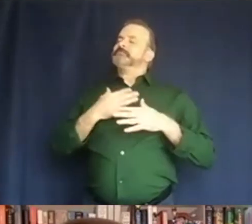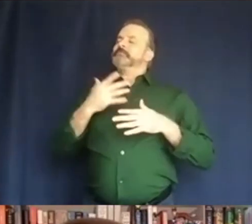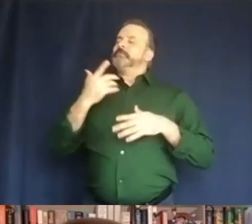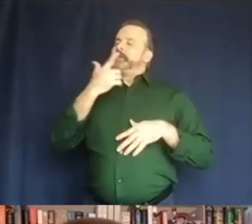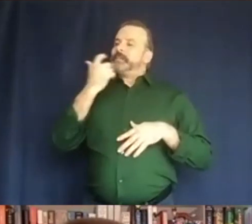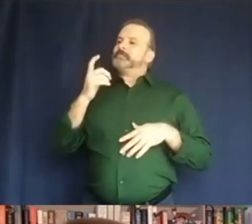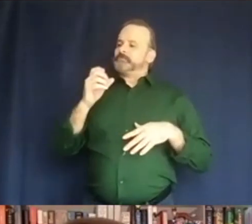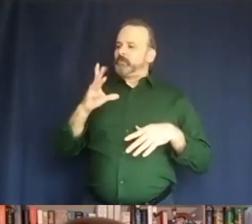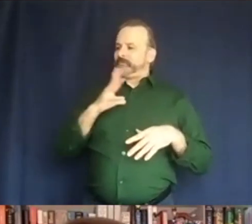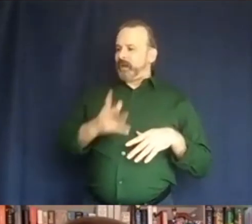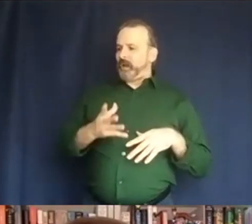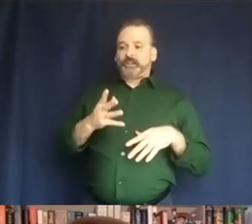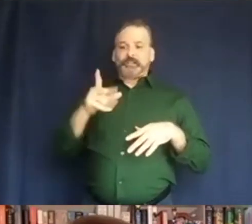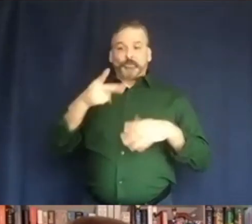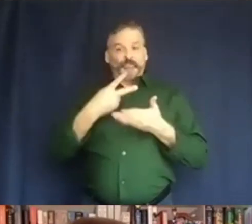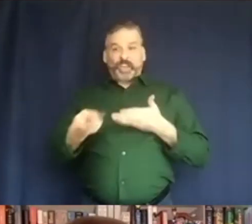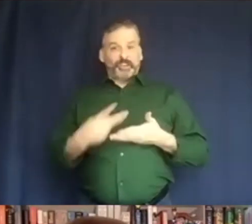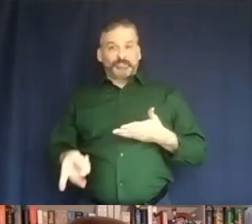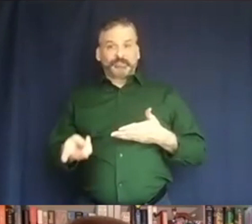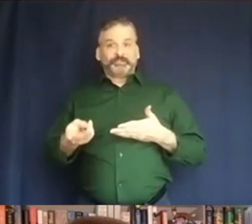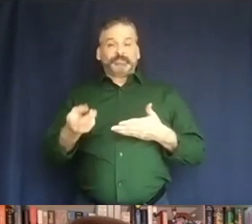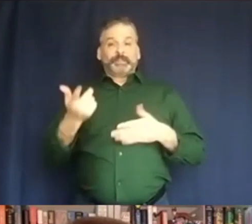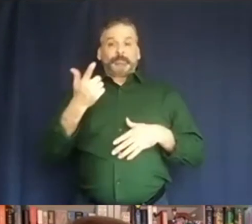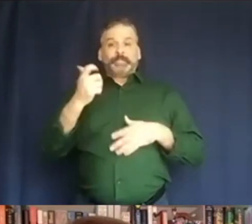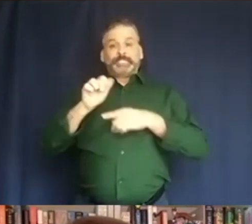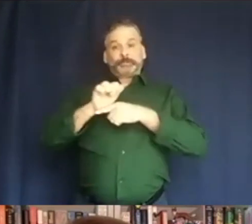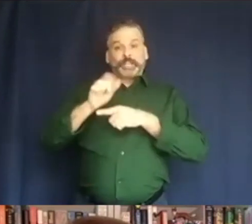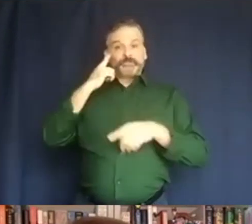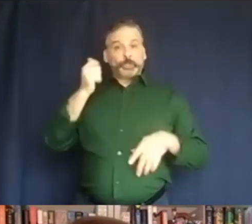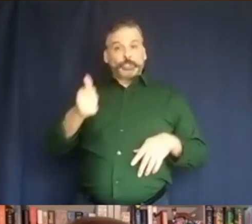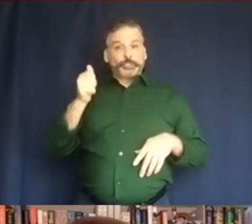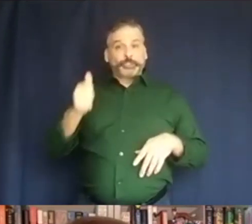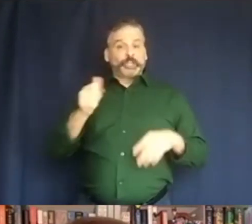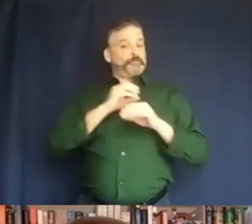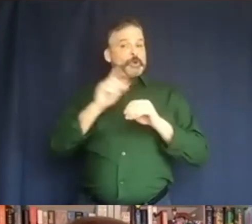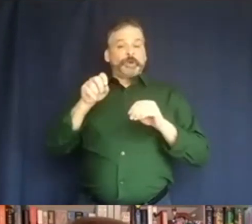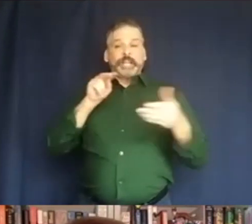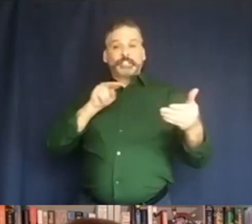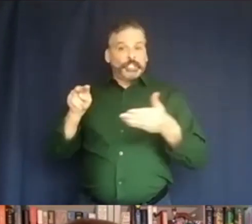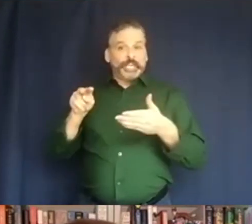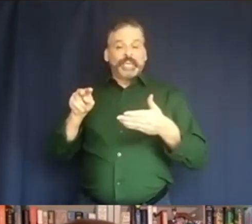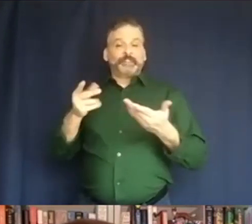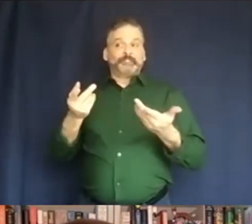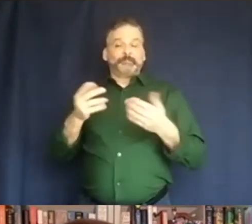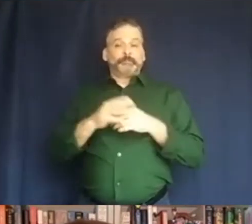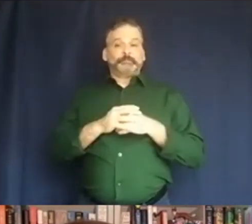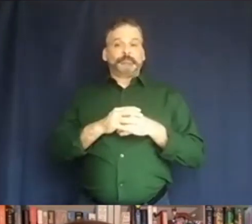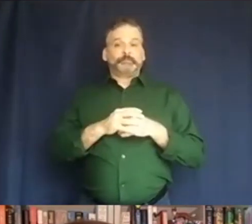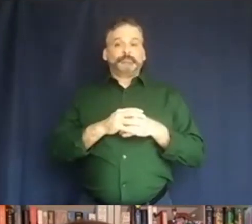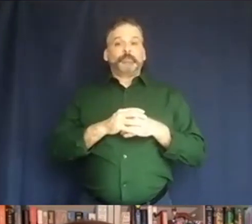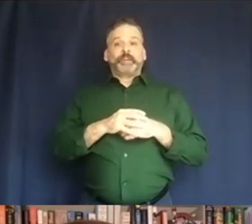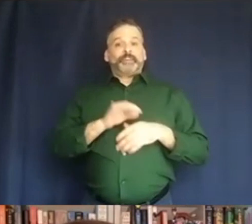it's okay if you like completely fail too, because it's a practice for yourself. No one has to ever look at it. And that was